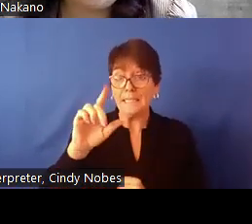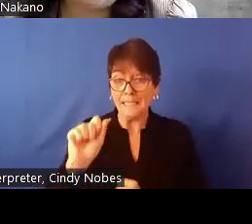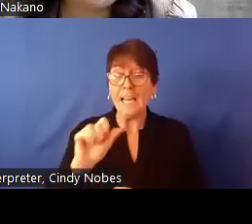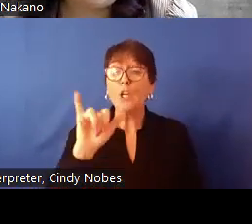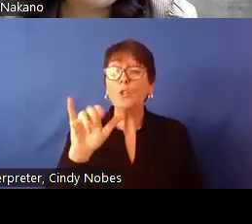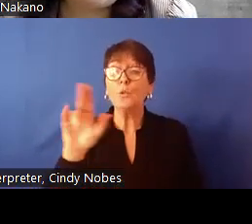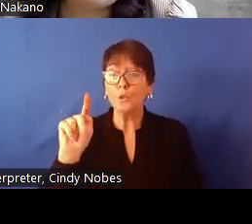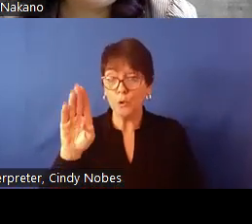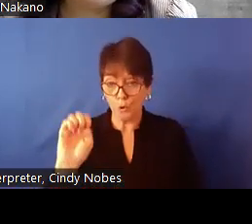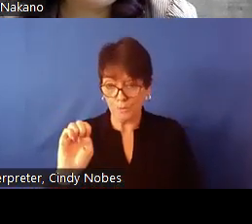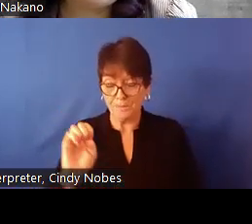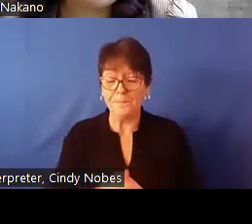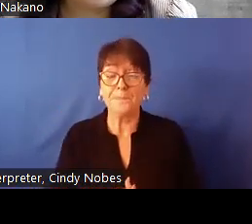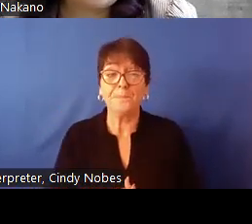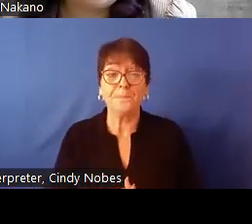channel.